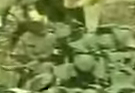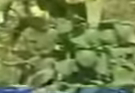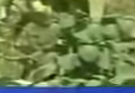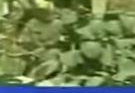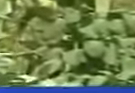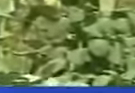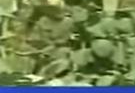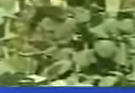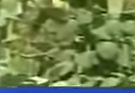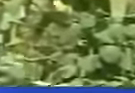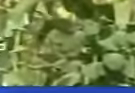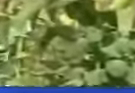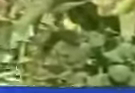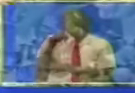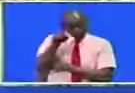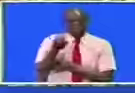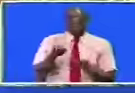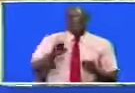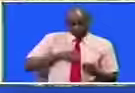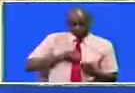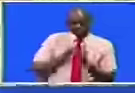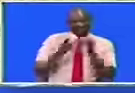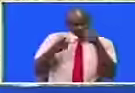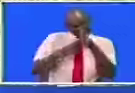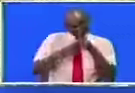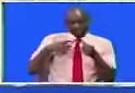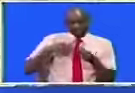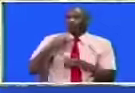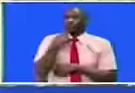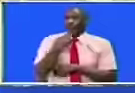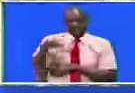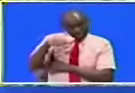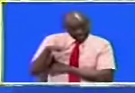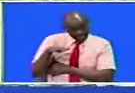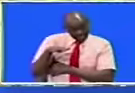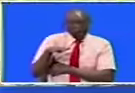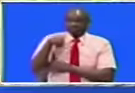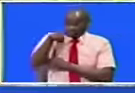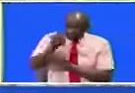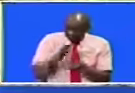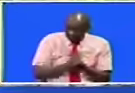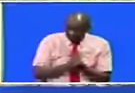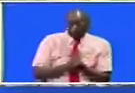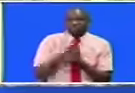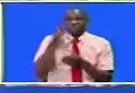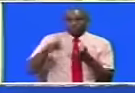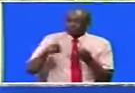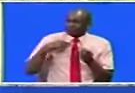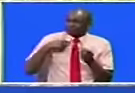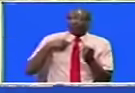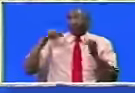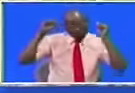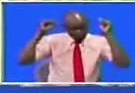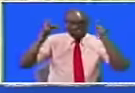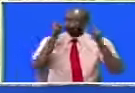Meet Jane Nyamuria, mother of six from Katilu in Turkana County, and a former pastoralist that has since dropped herding